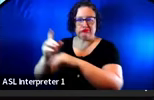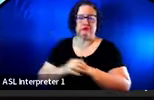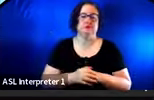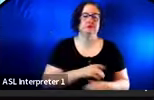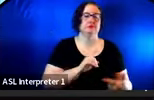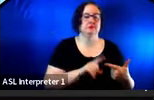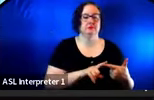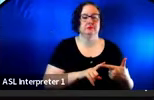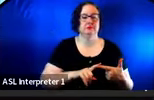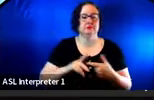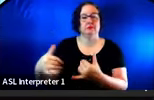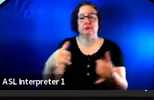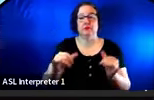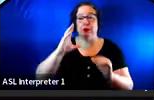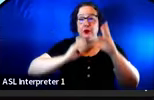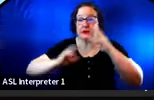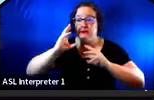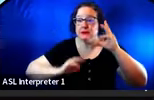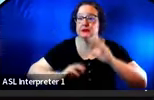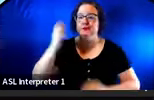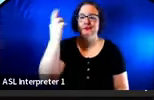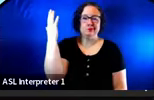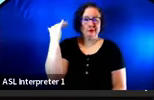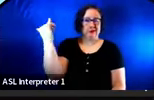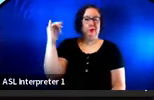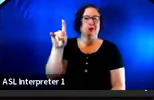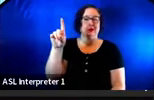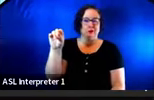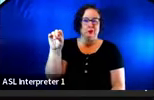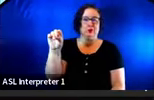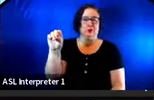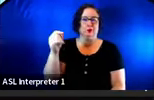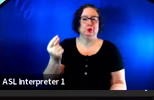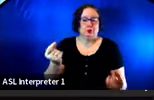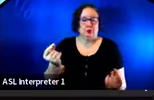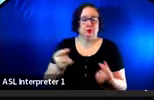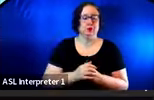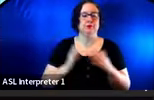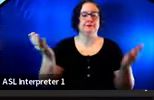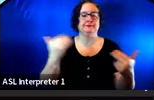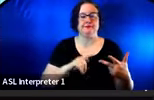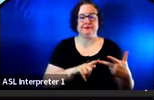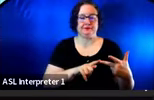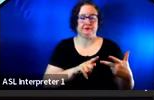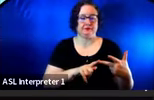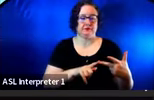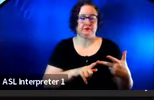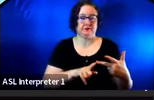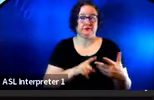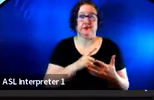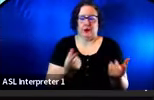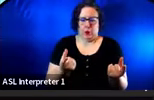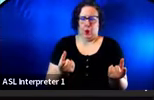player experiences, so mainly the reason why we do what we do here at AbleGamers. The actual what we